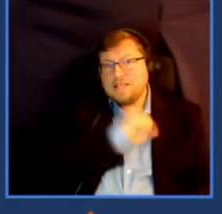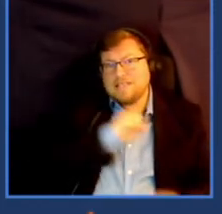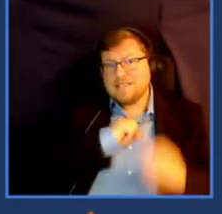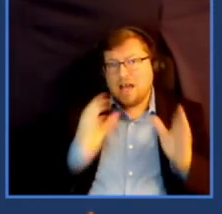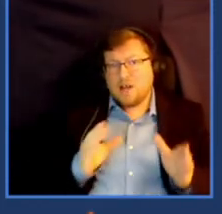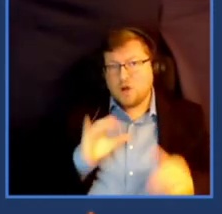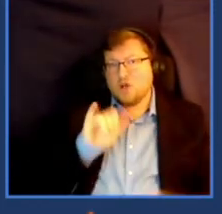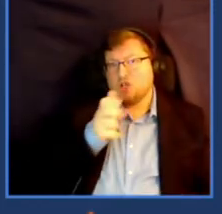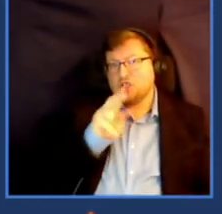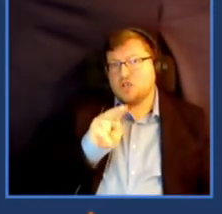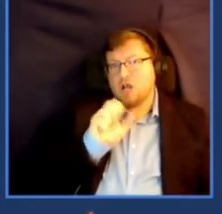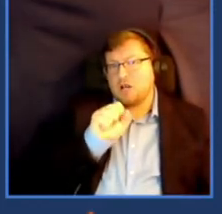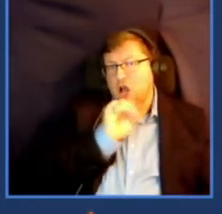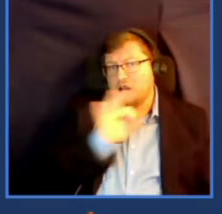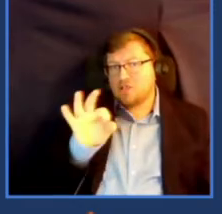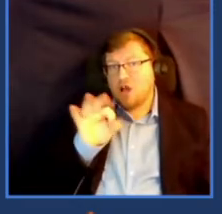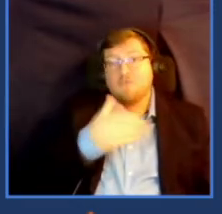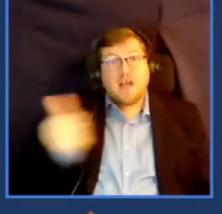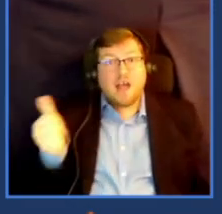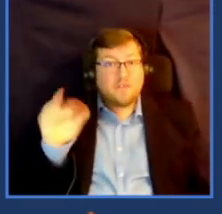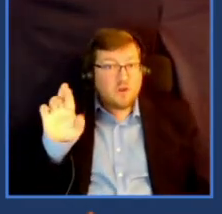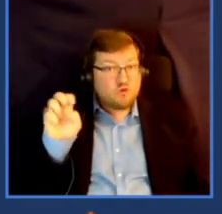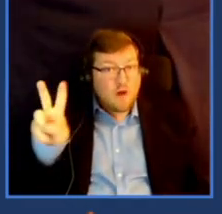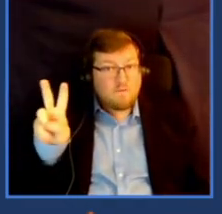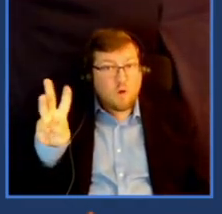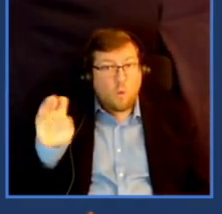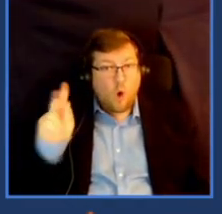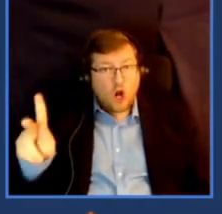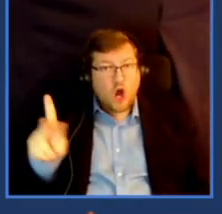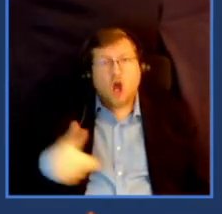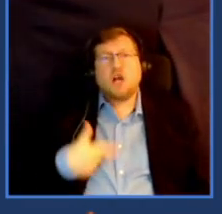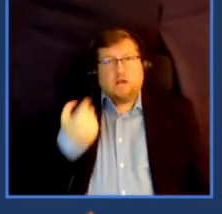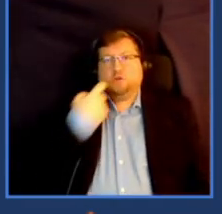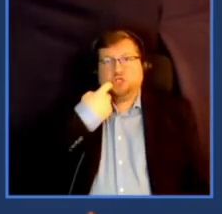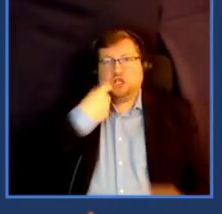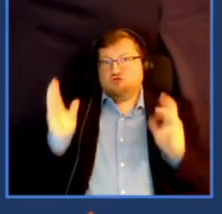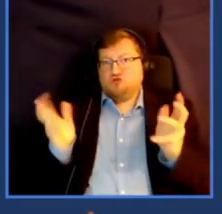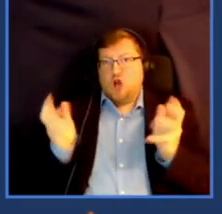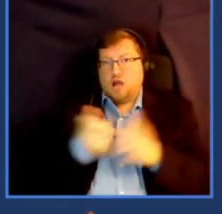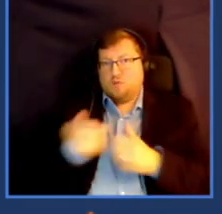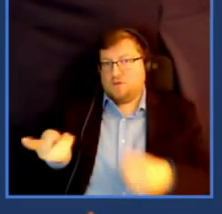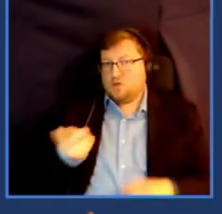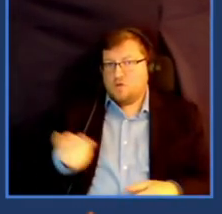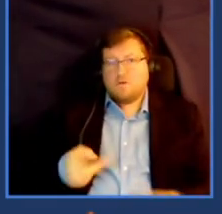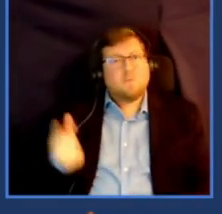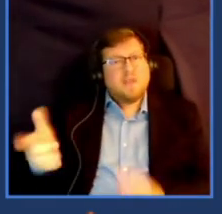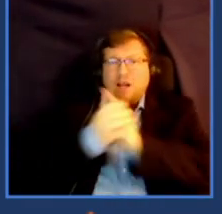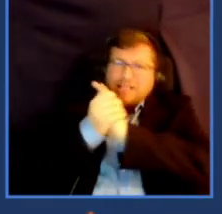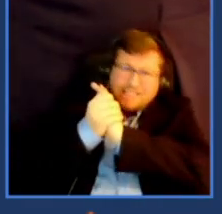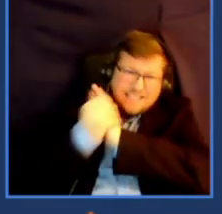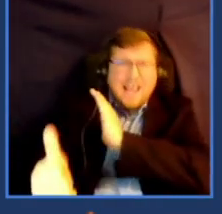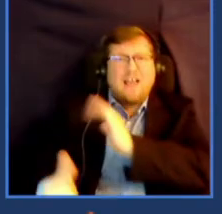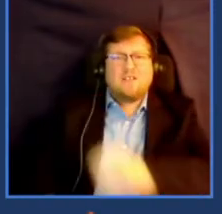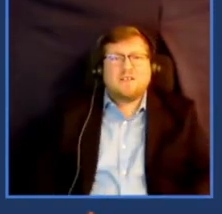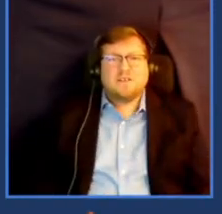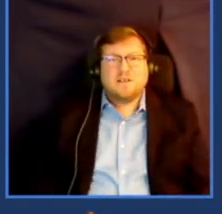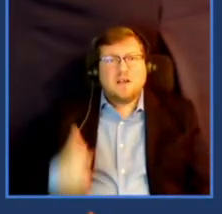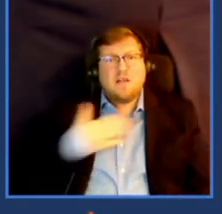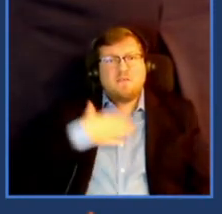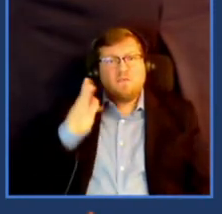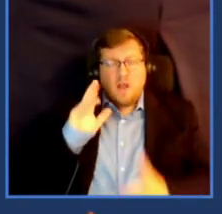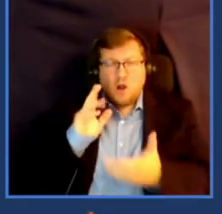Reverend Warnock. I just talked to them in the back. They're talented. They're principled.